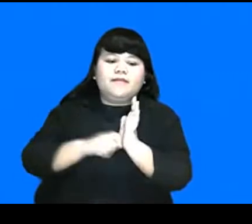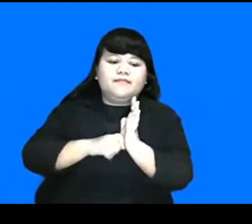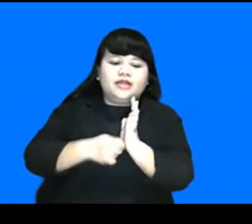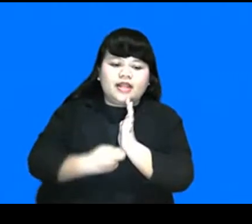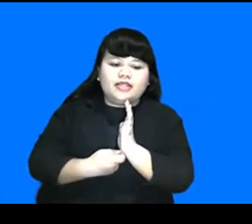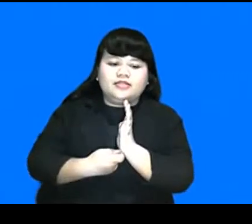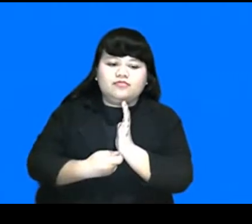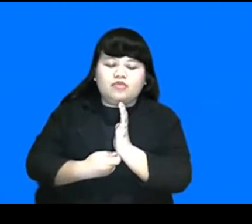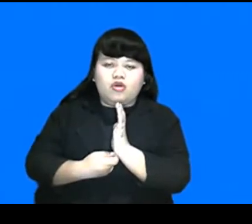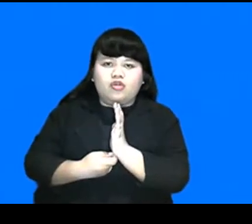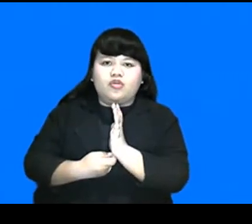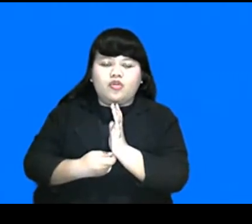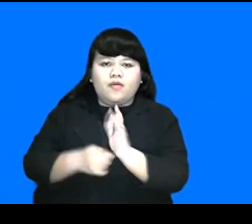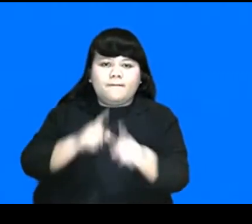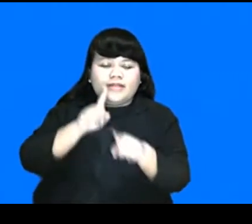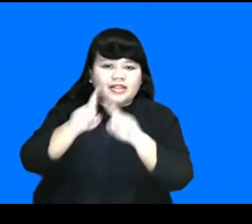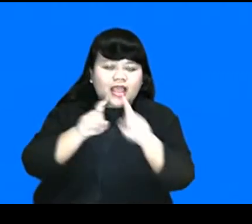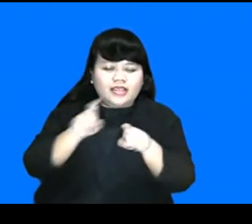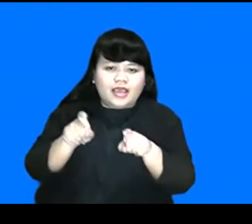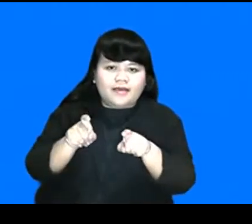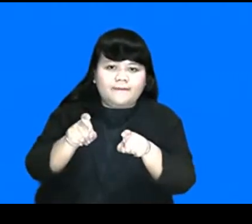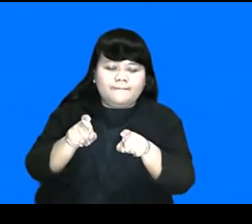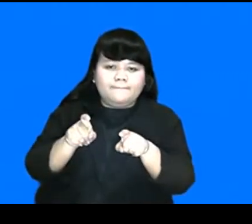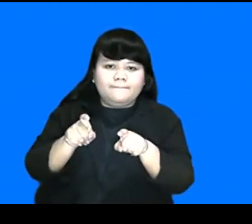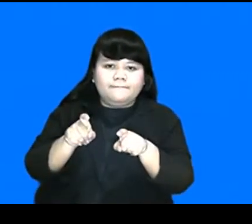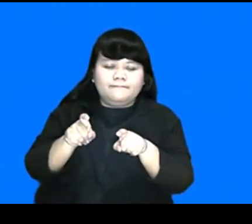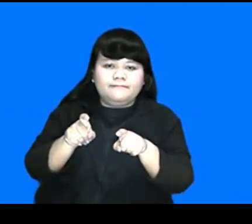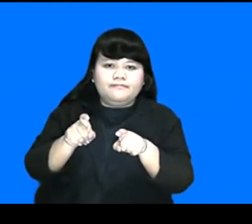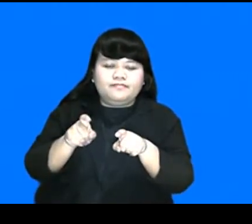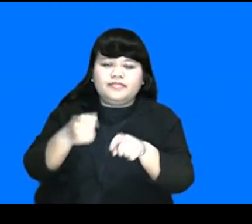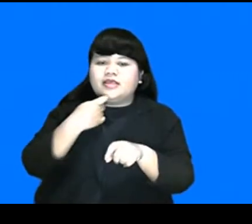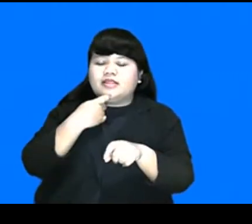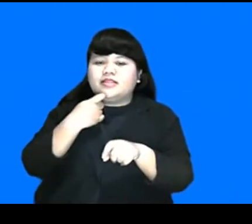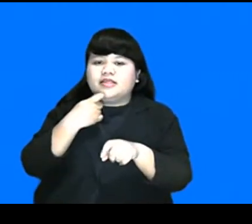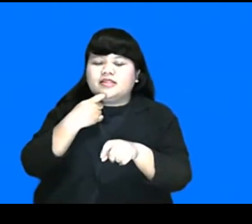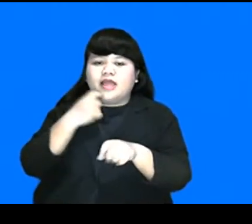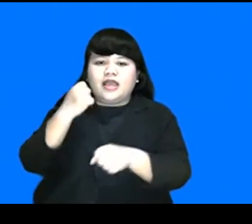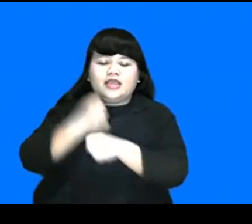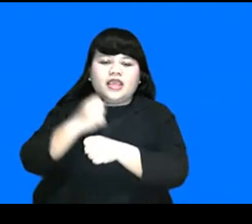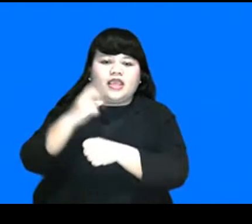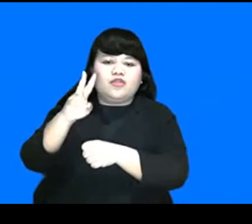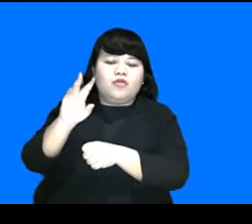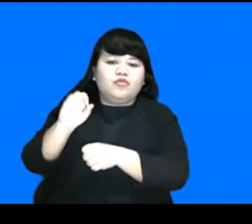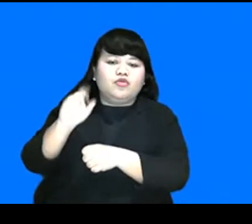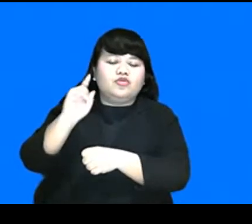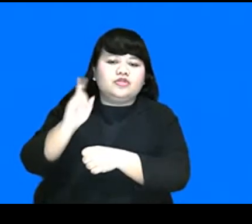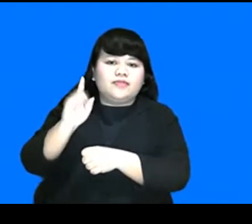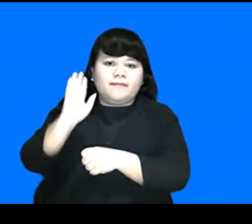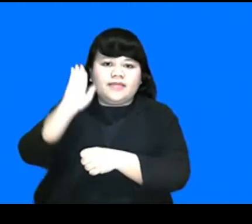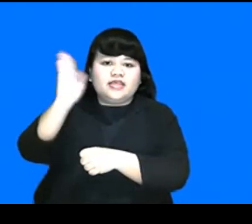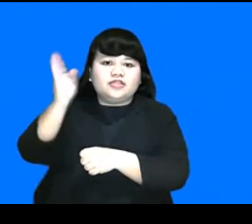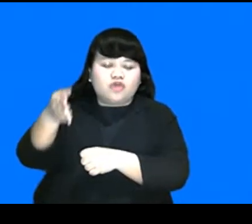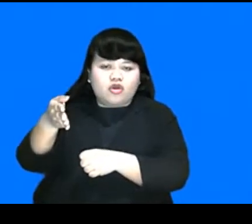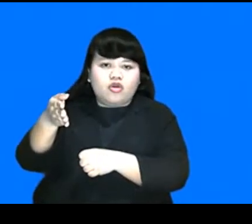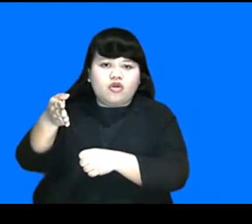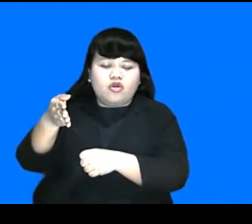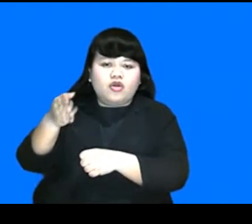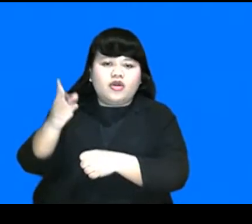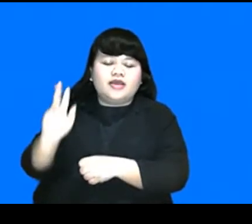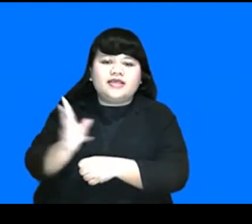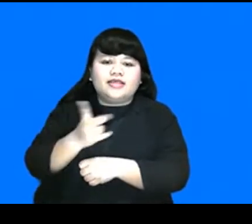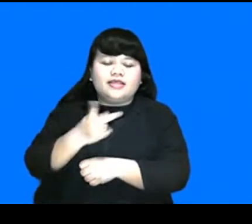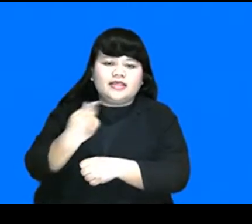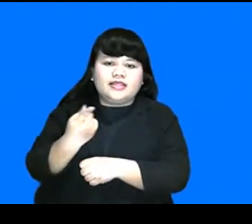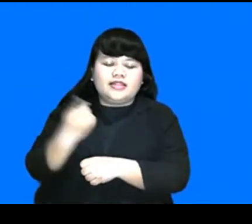make reference to the G20s. We are tomorrow, we have, you know, our already today's head of state are coming to